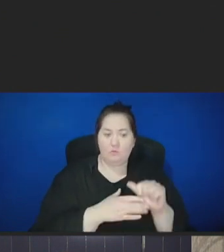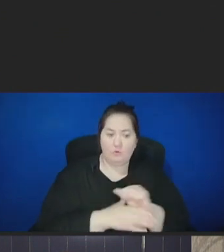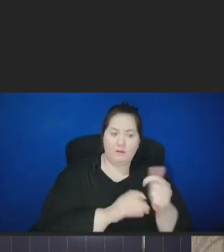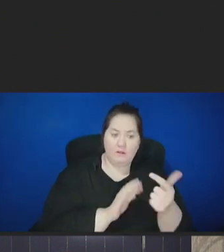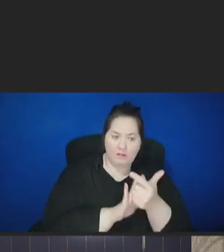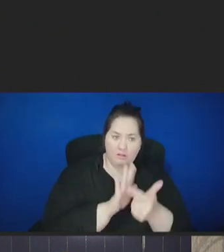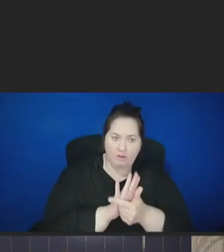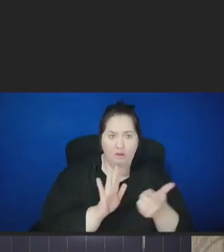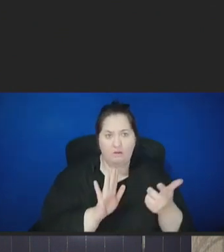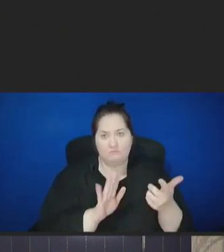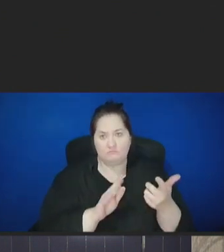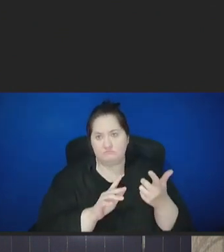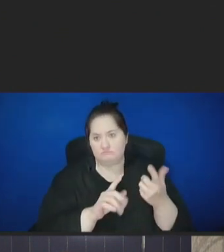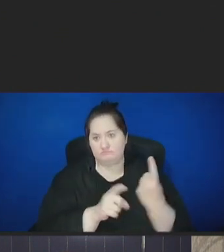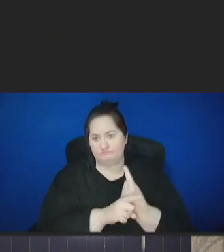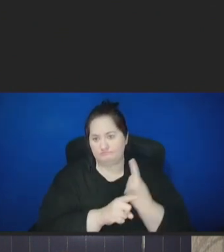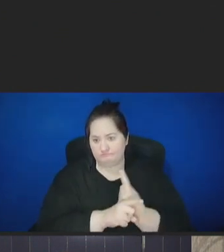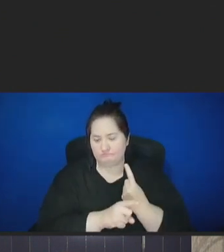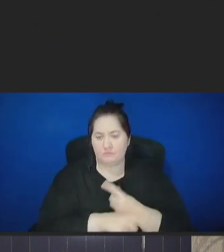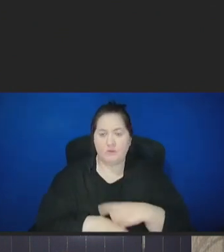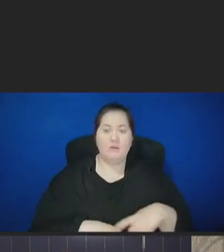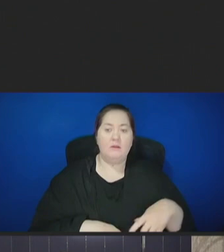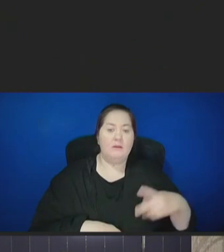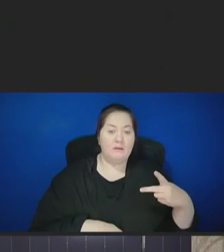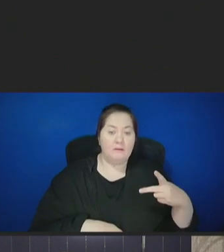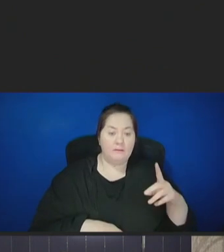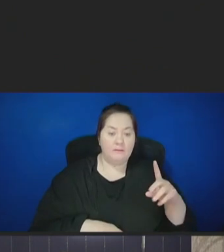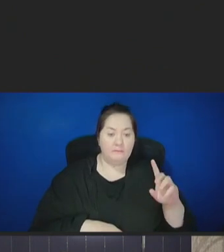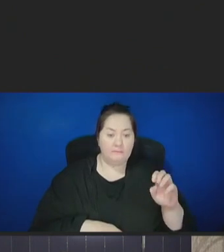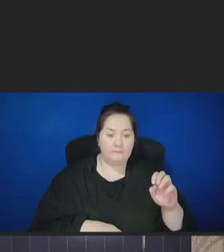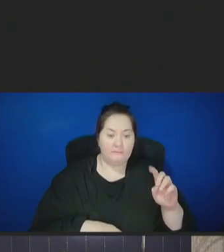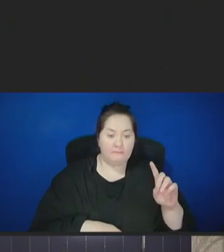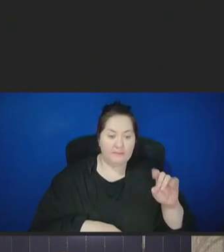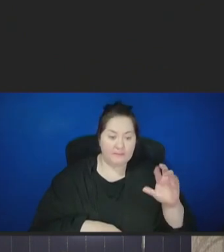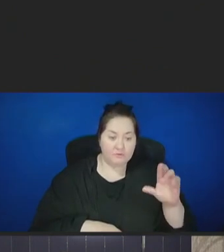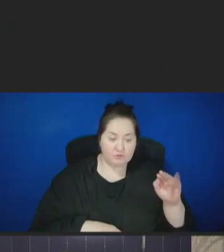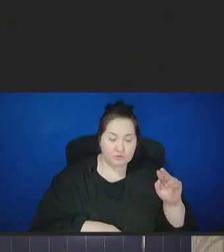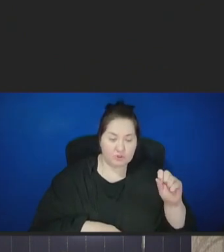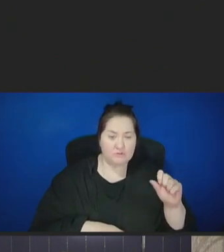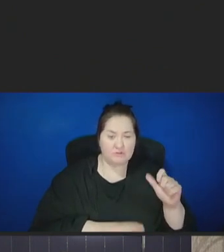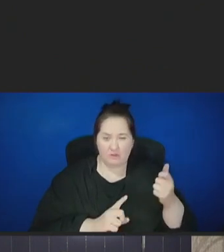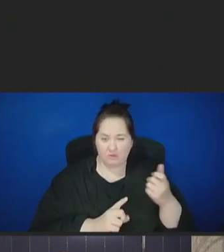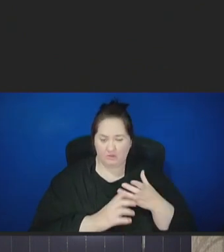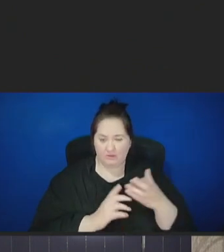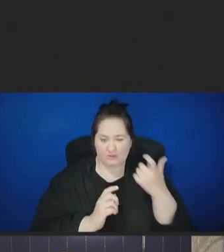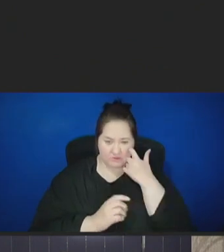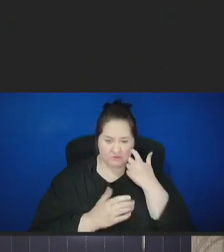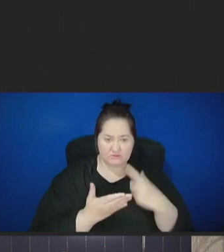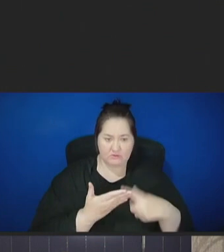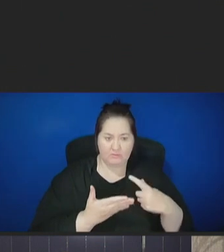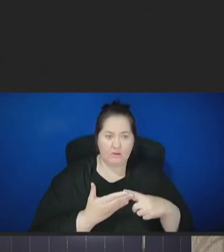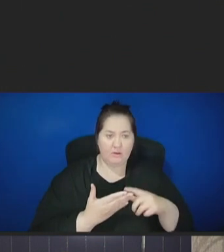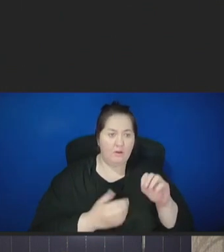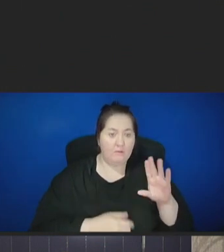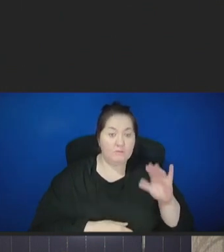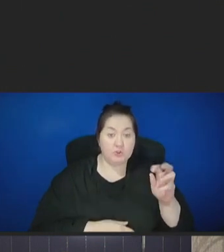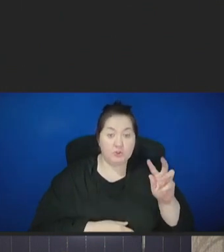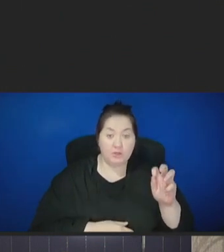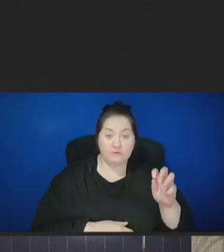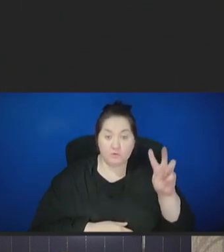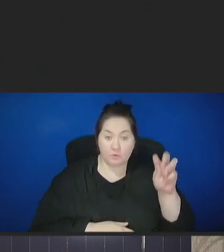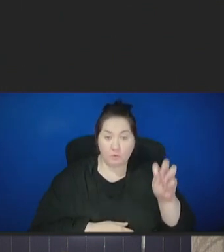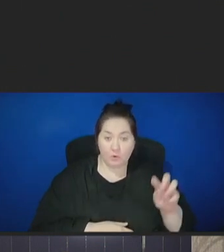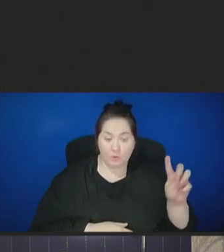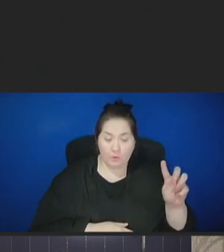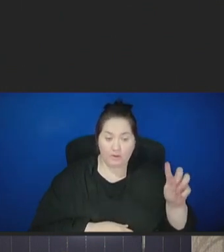properly. But pediatricians are not, and another thing that was just talked about, objective 2.1, you guys